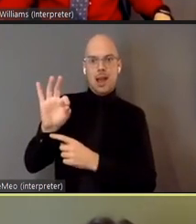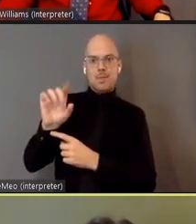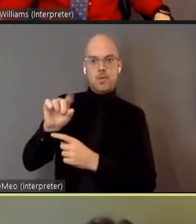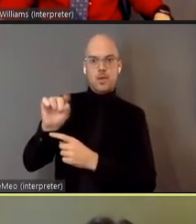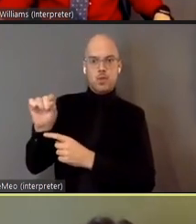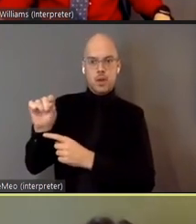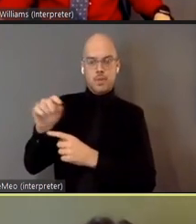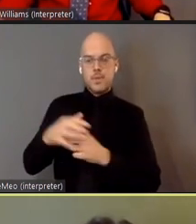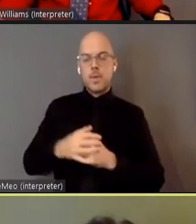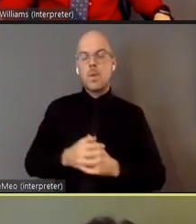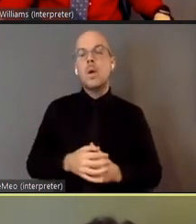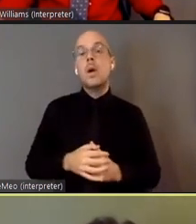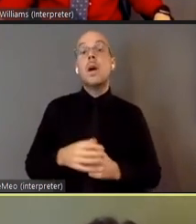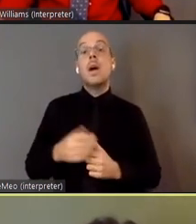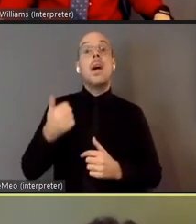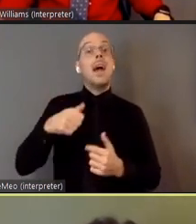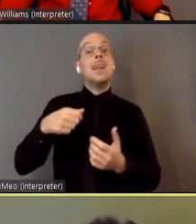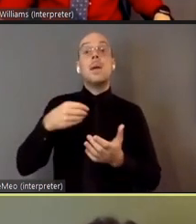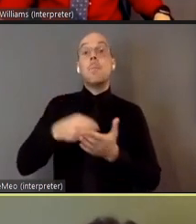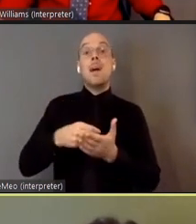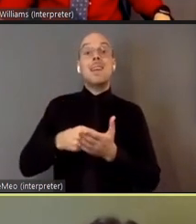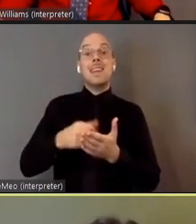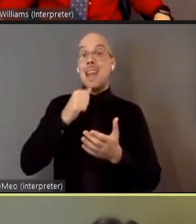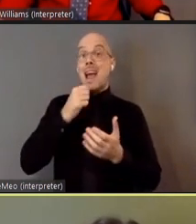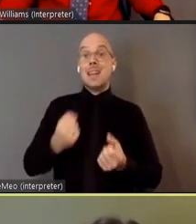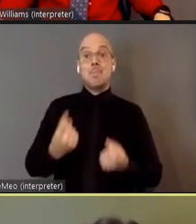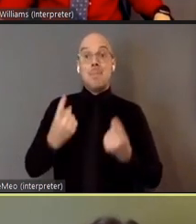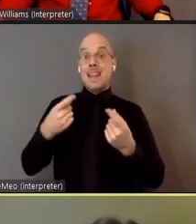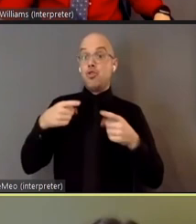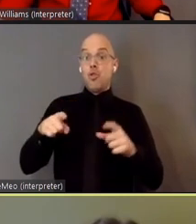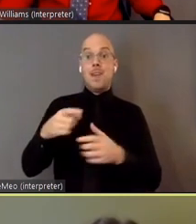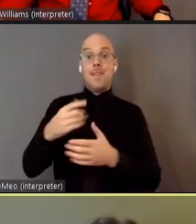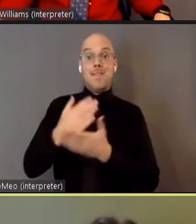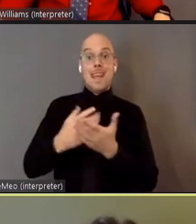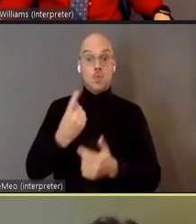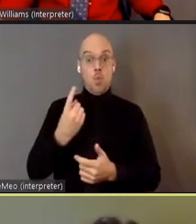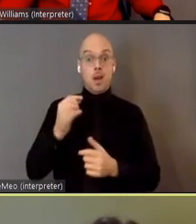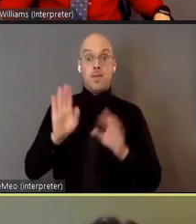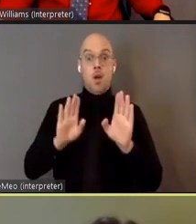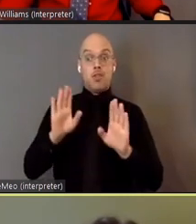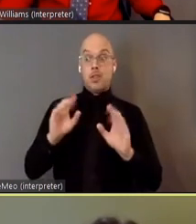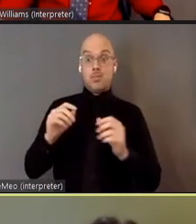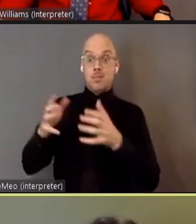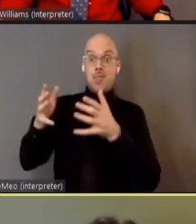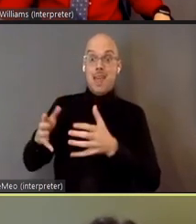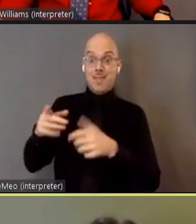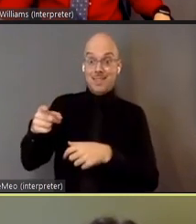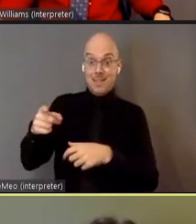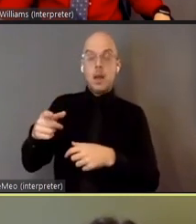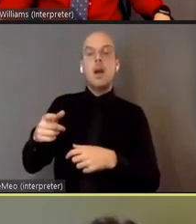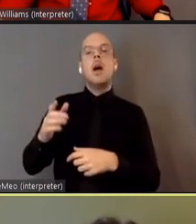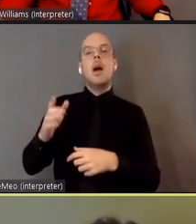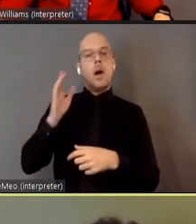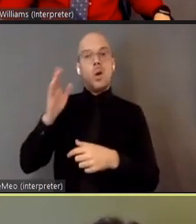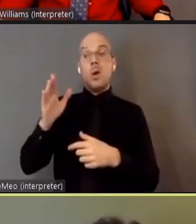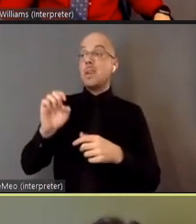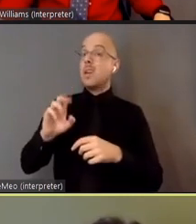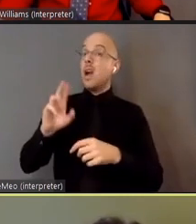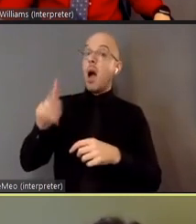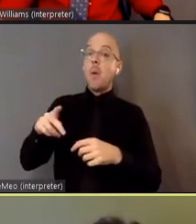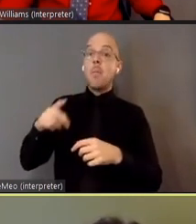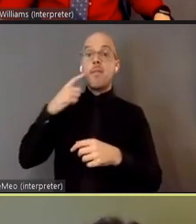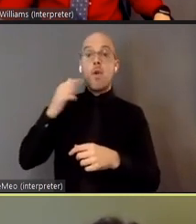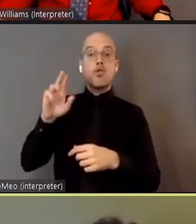And any funds that aren't expended during phase 1 of that auction will then be up for grabs in